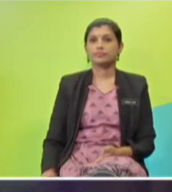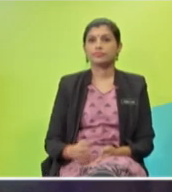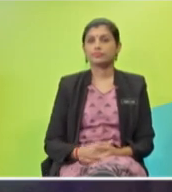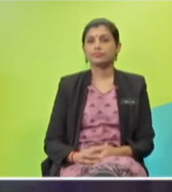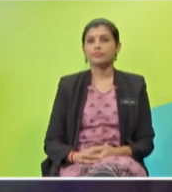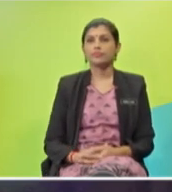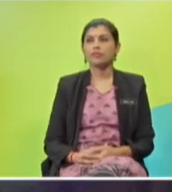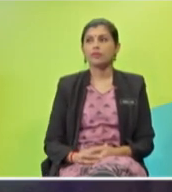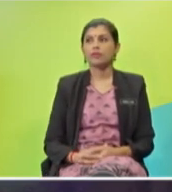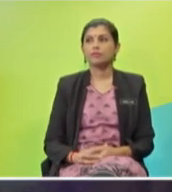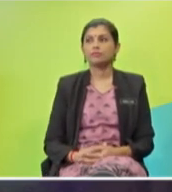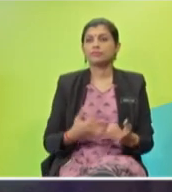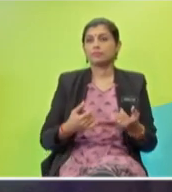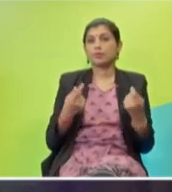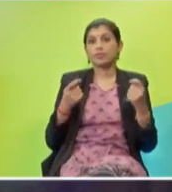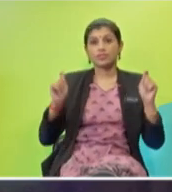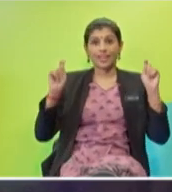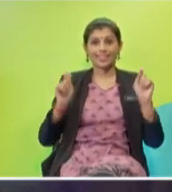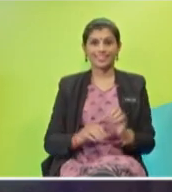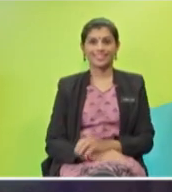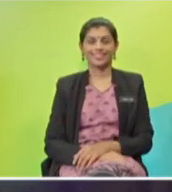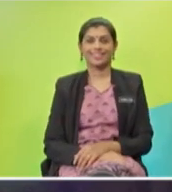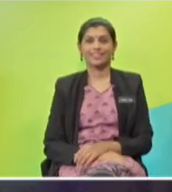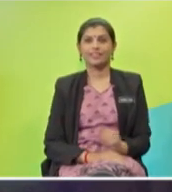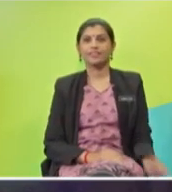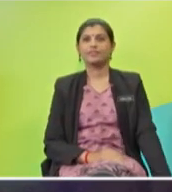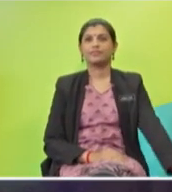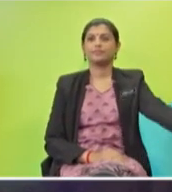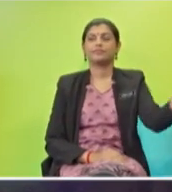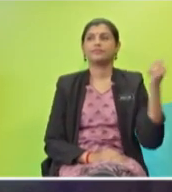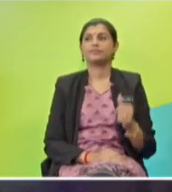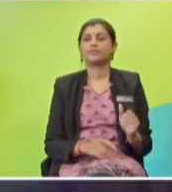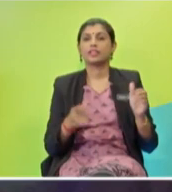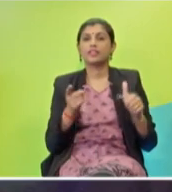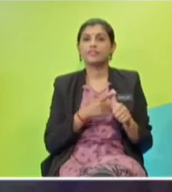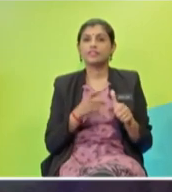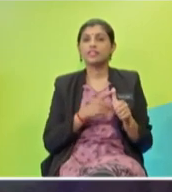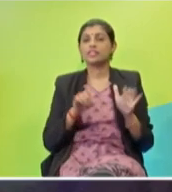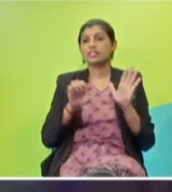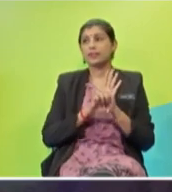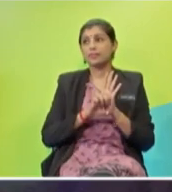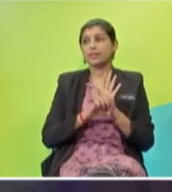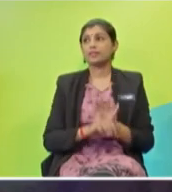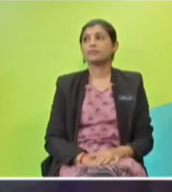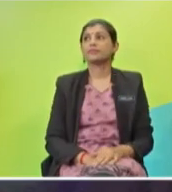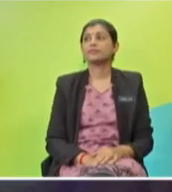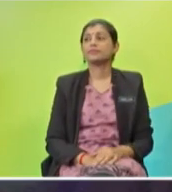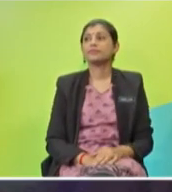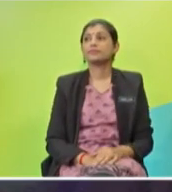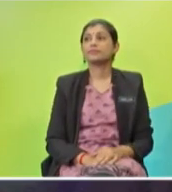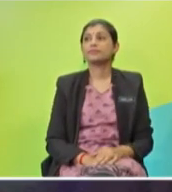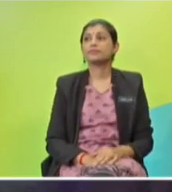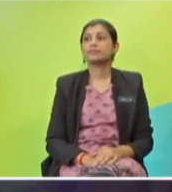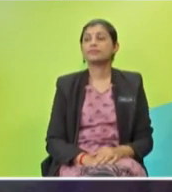okay, easy. Okay, so let's try with our friends. Okay, what is the first example, teacher? Okay, let's look at the example. So, we have